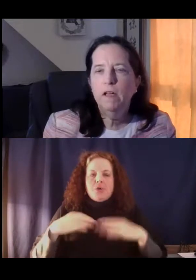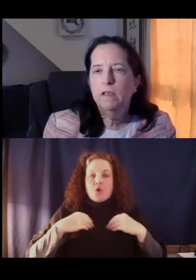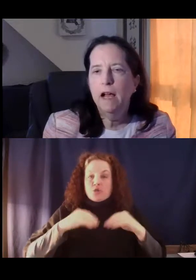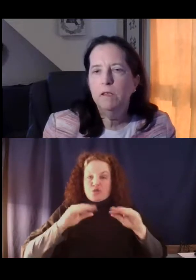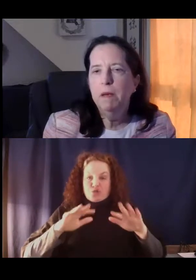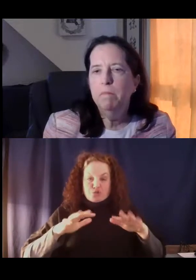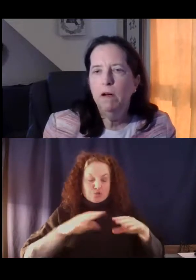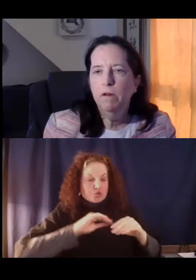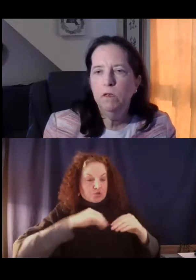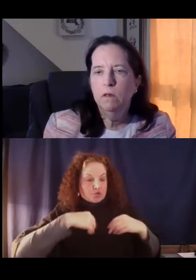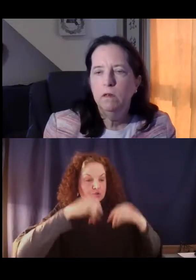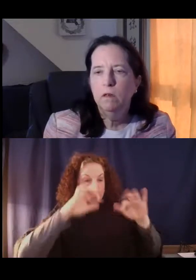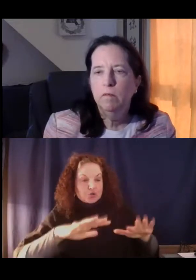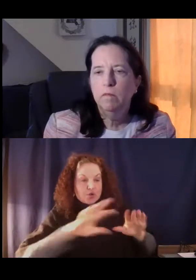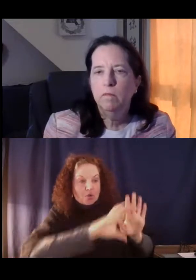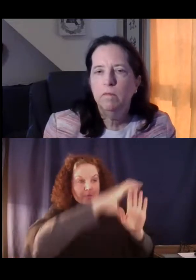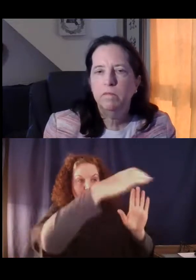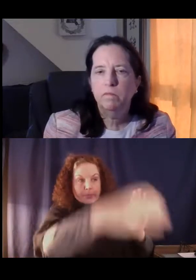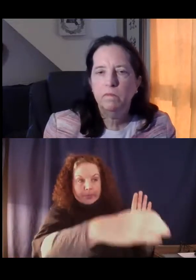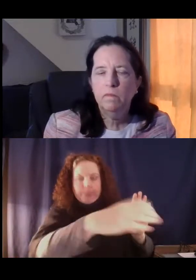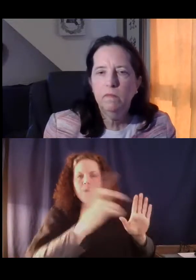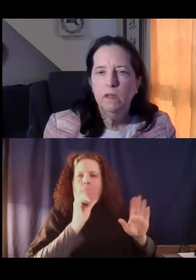Traffic sounds may be muffled.